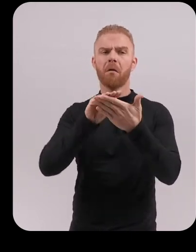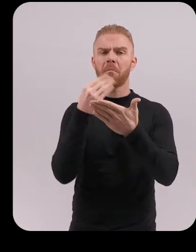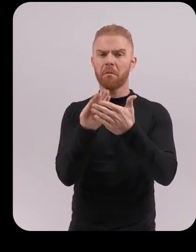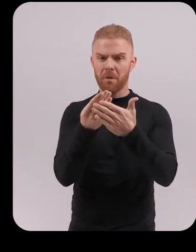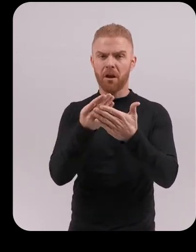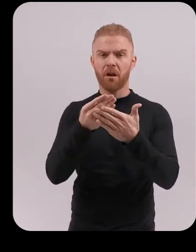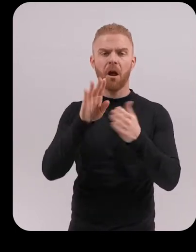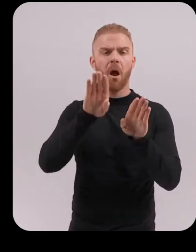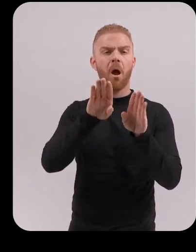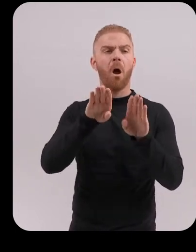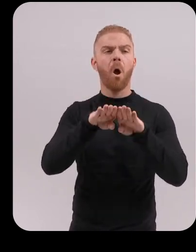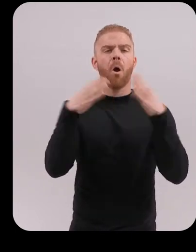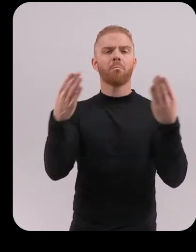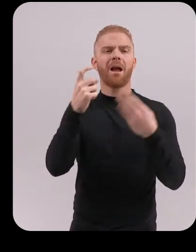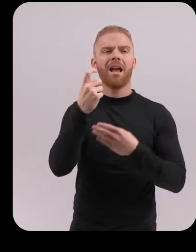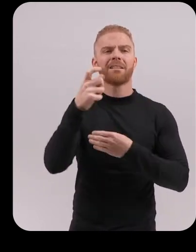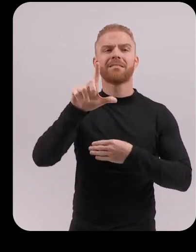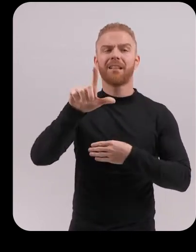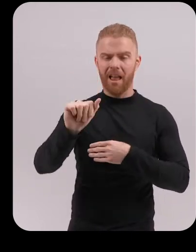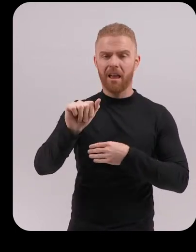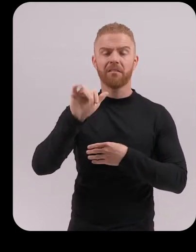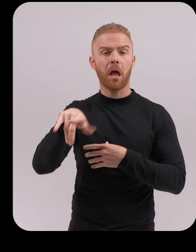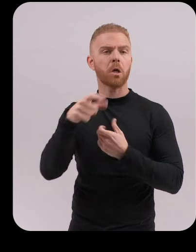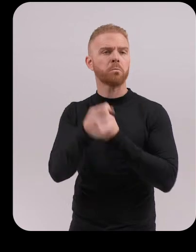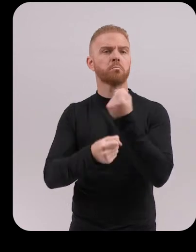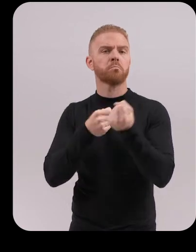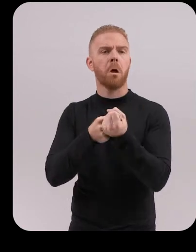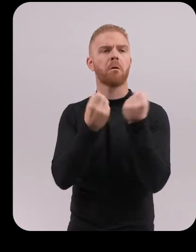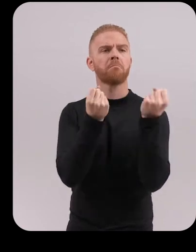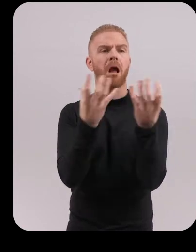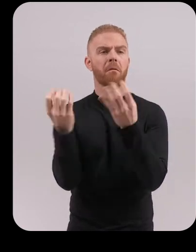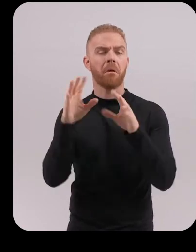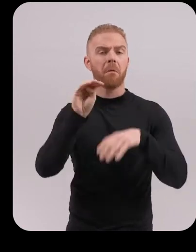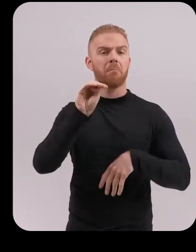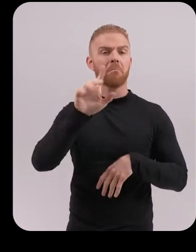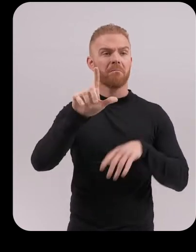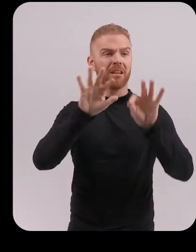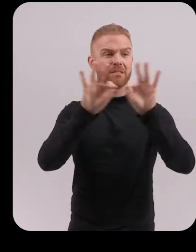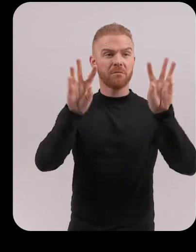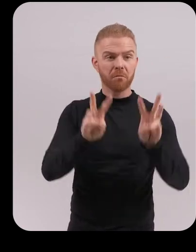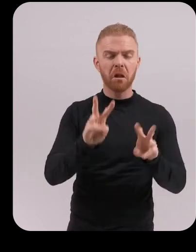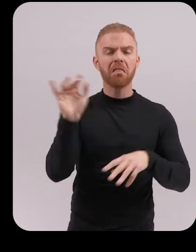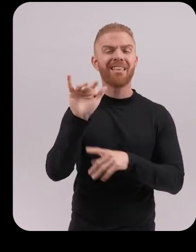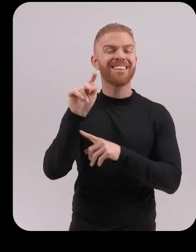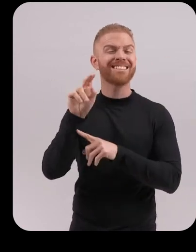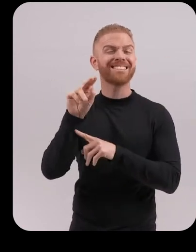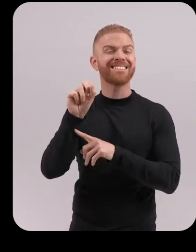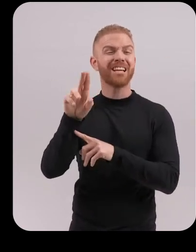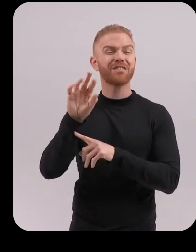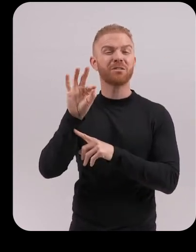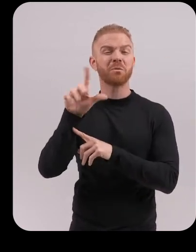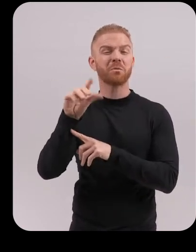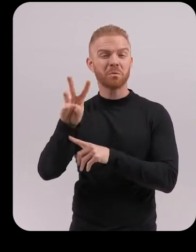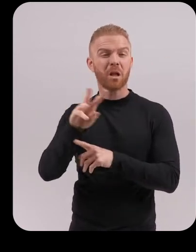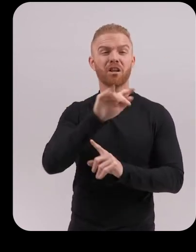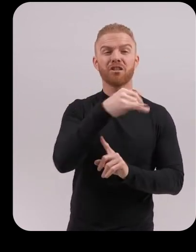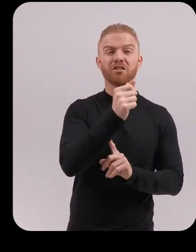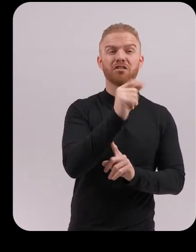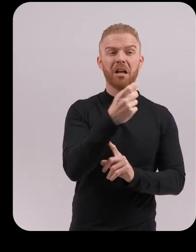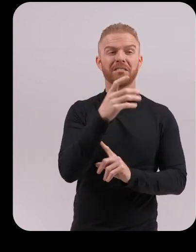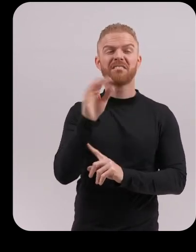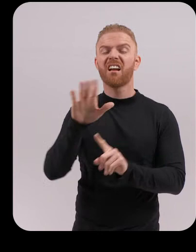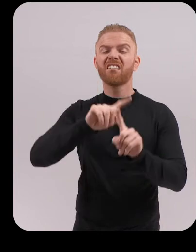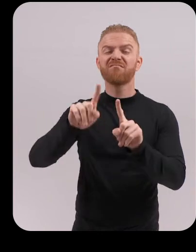compiler OpenXLA, which supports multiple frameworks, including TensorFlow and JAX and their